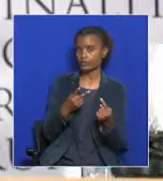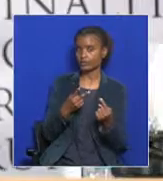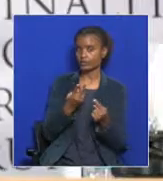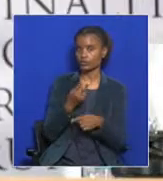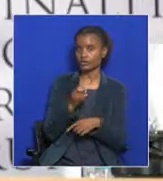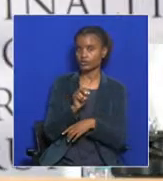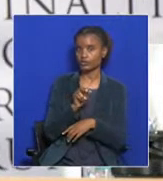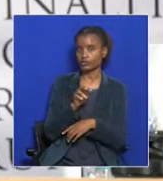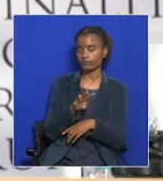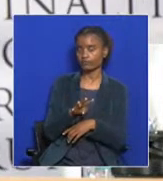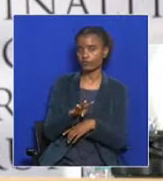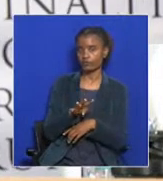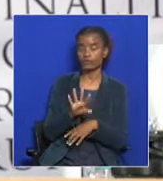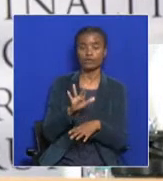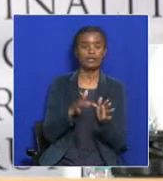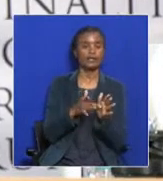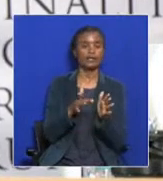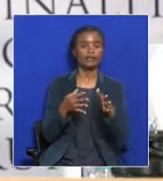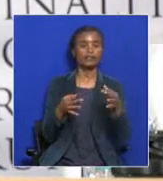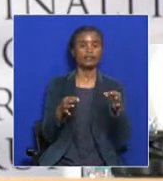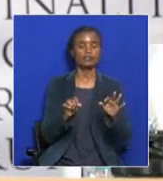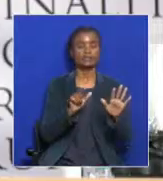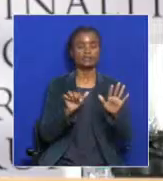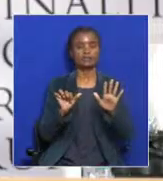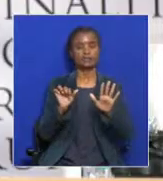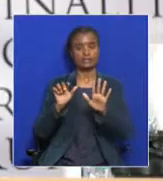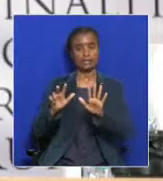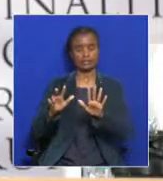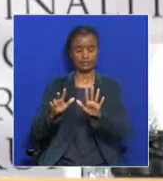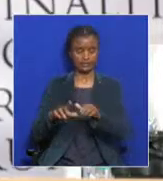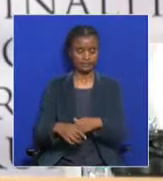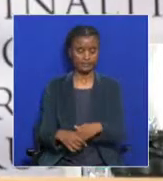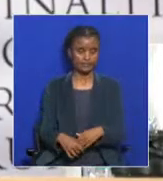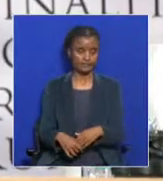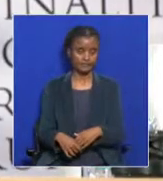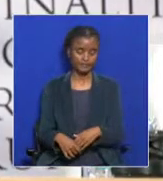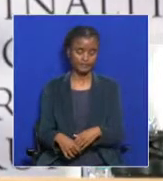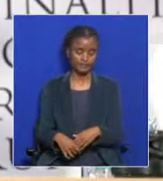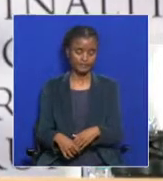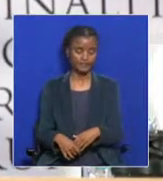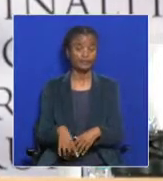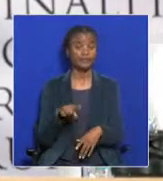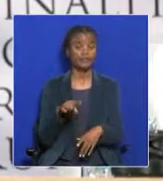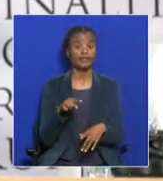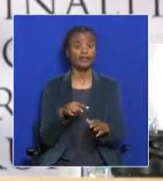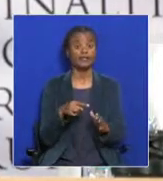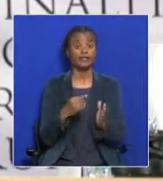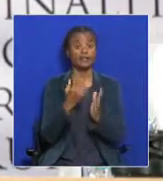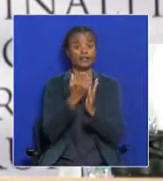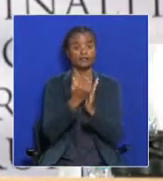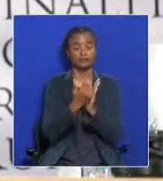page 768, as I say. 768, yes. They are listed,